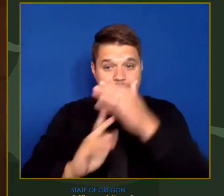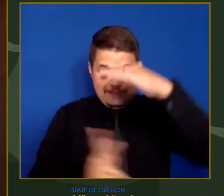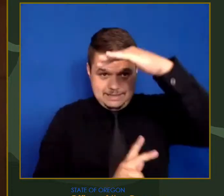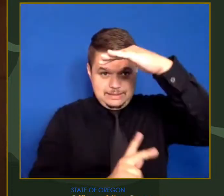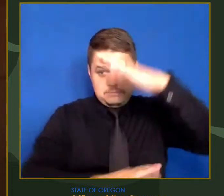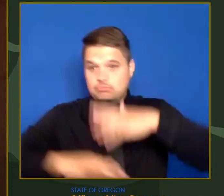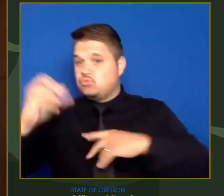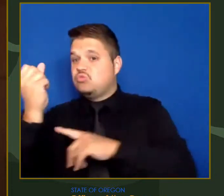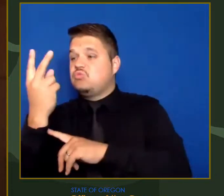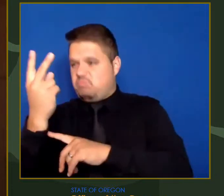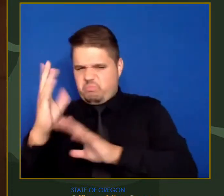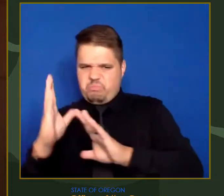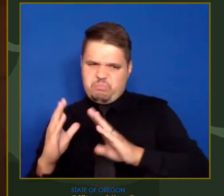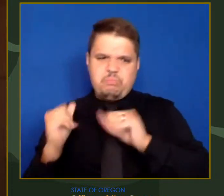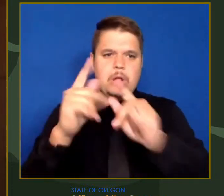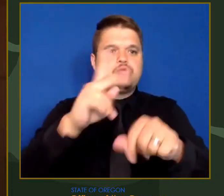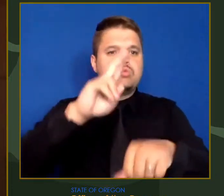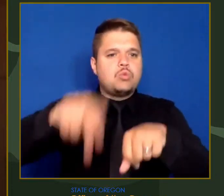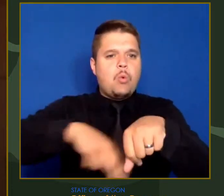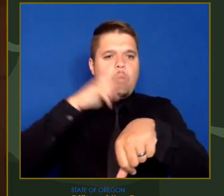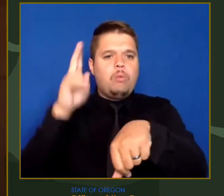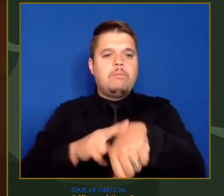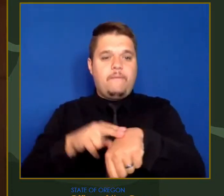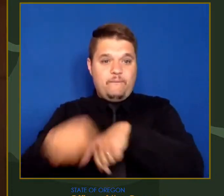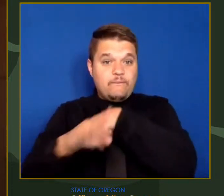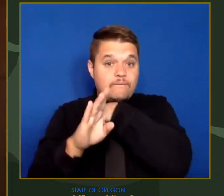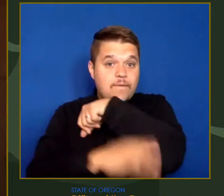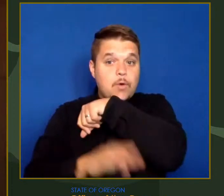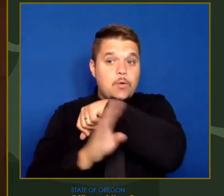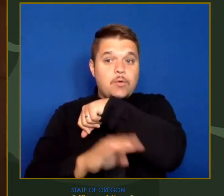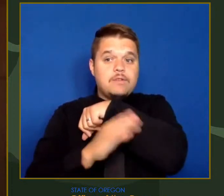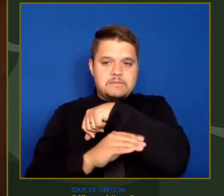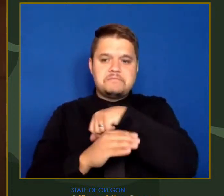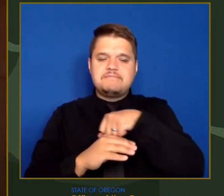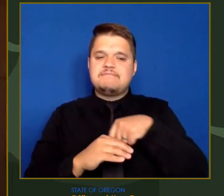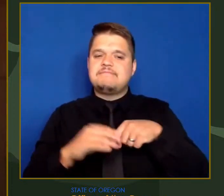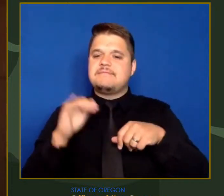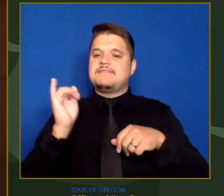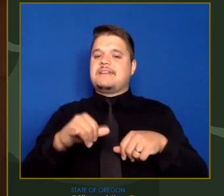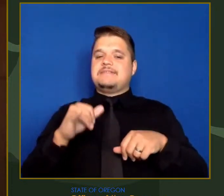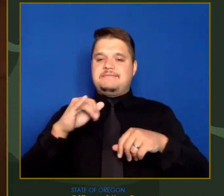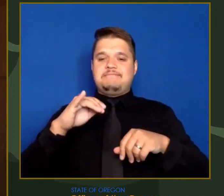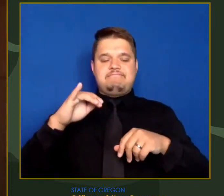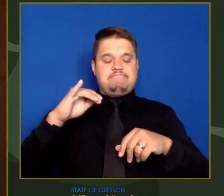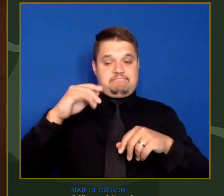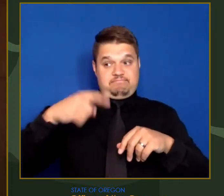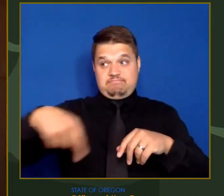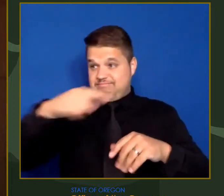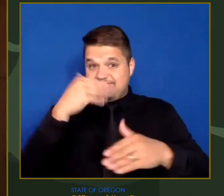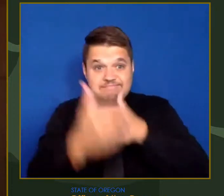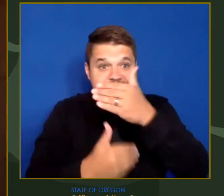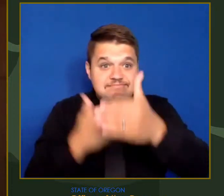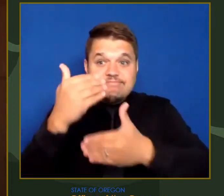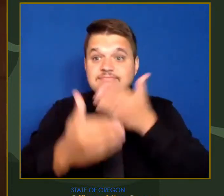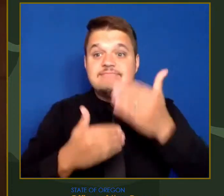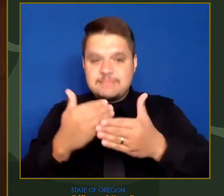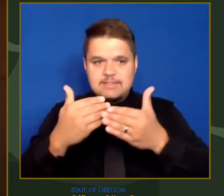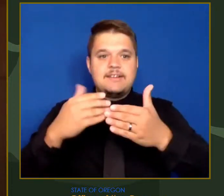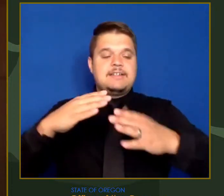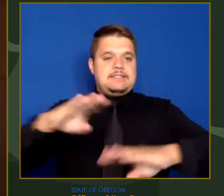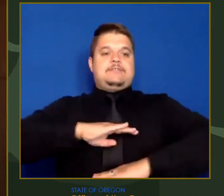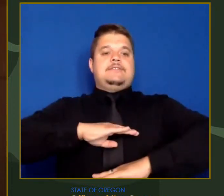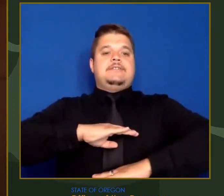will be able to meet the needs of Oregon's families. Because children are largely not eligible for vaccination